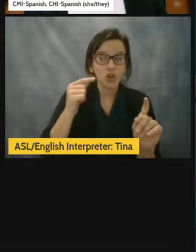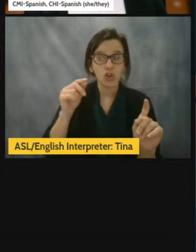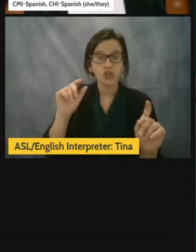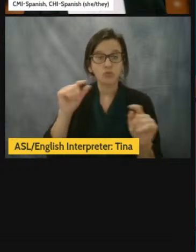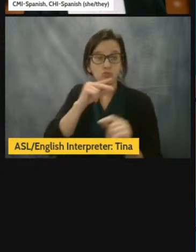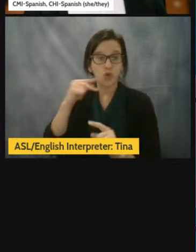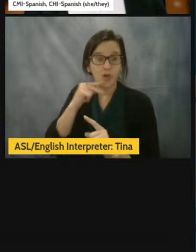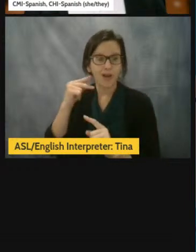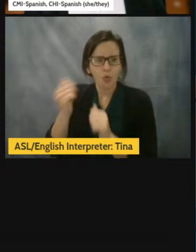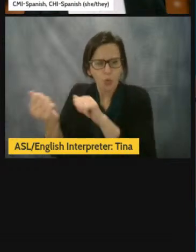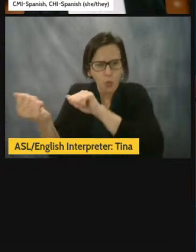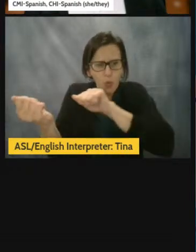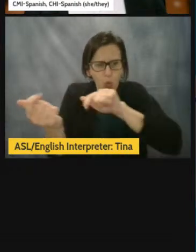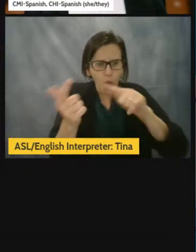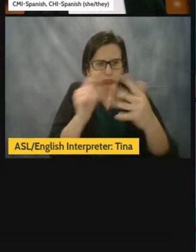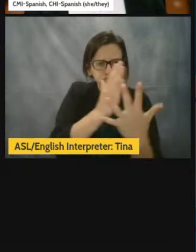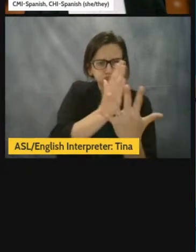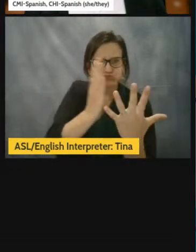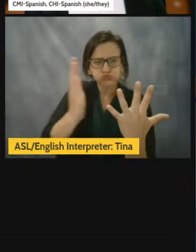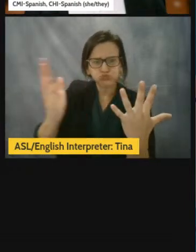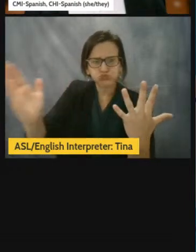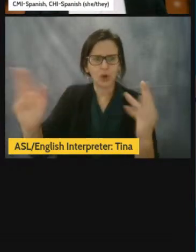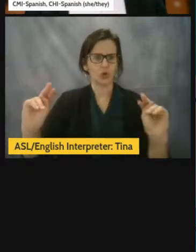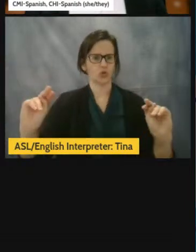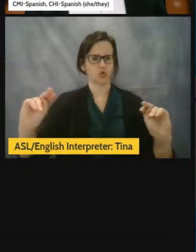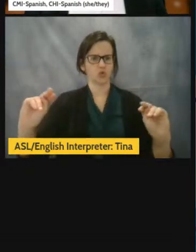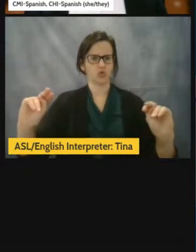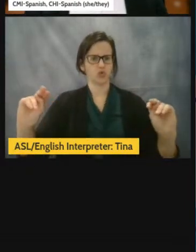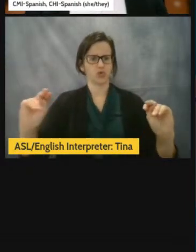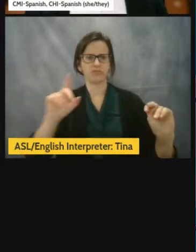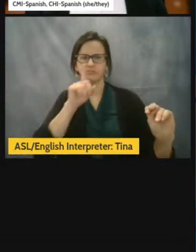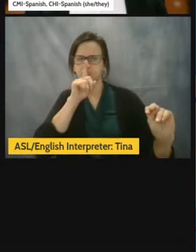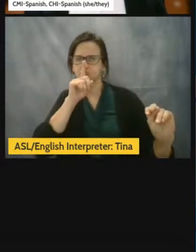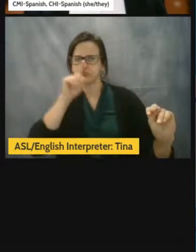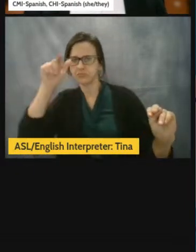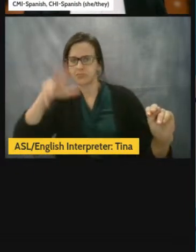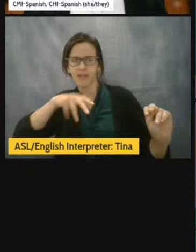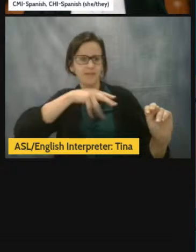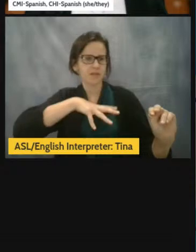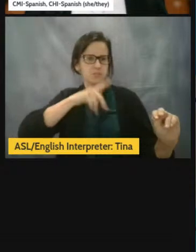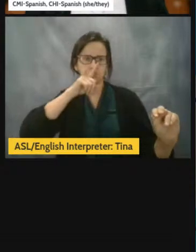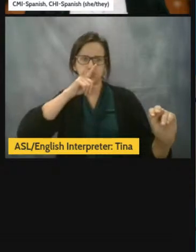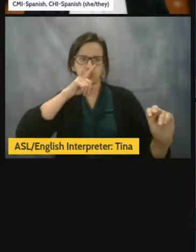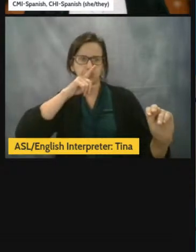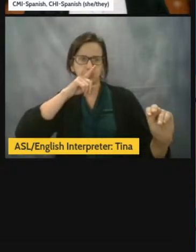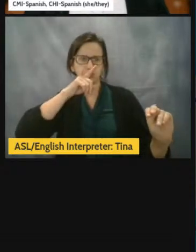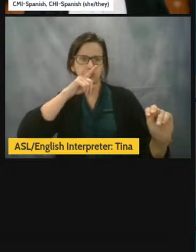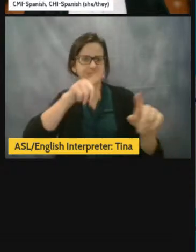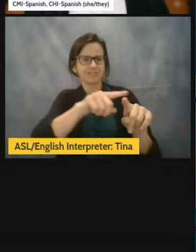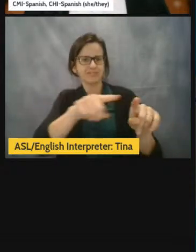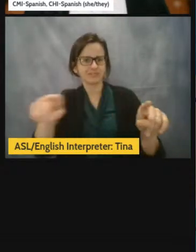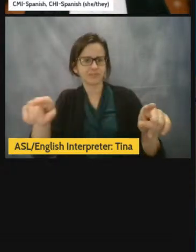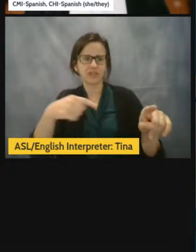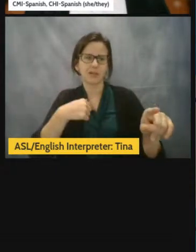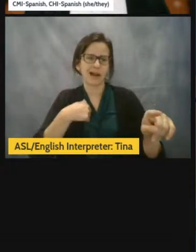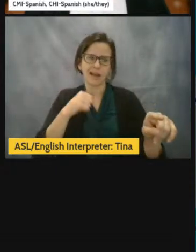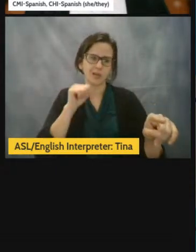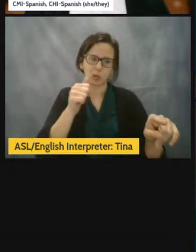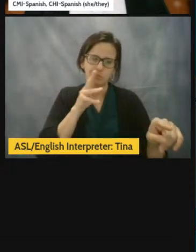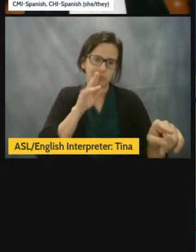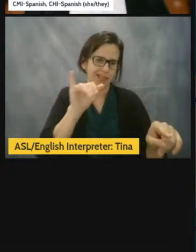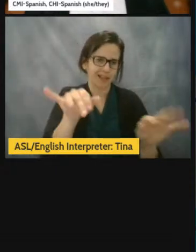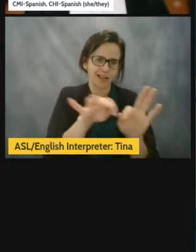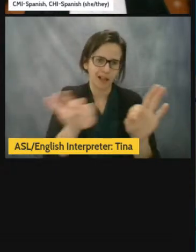so I am not going to butcher it by reading out the pronouns here. But the singular